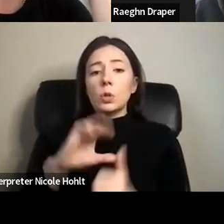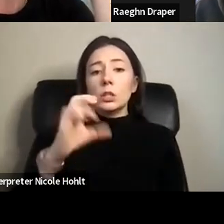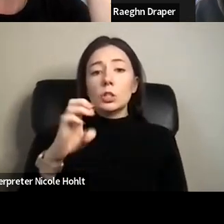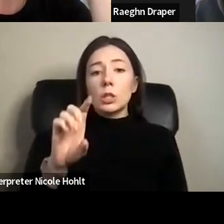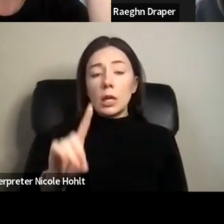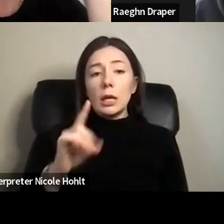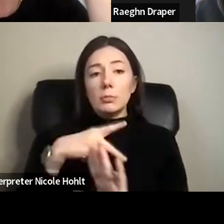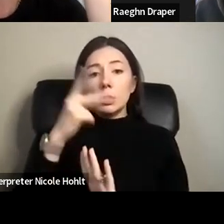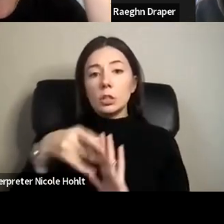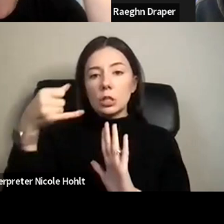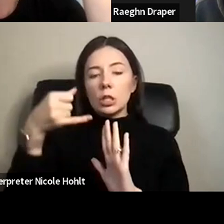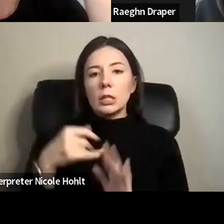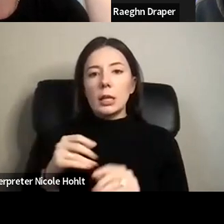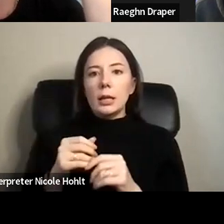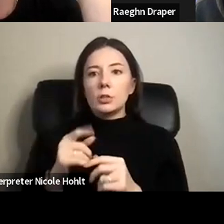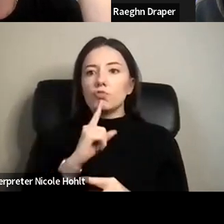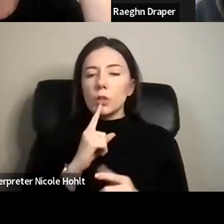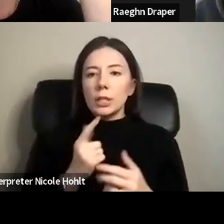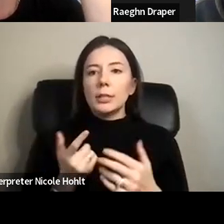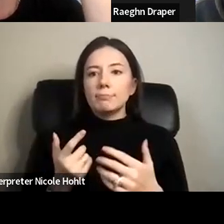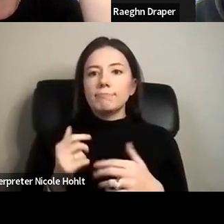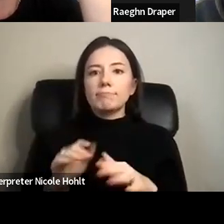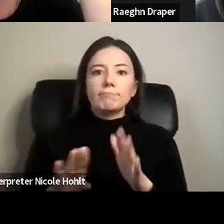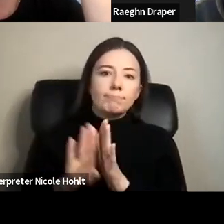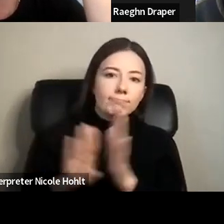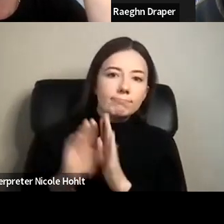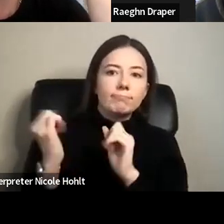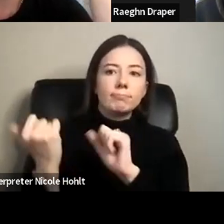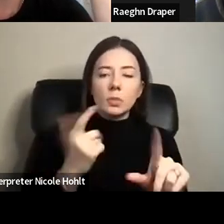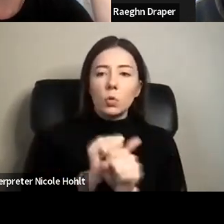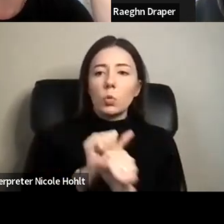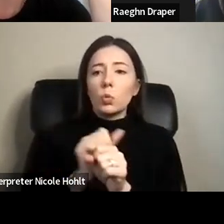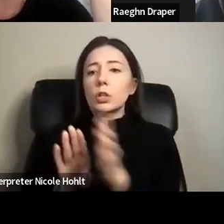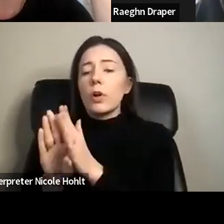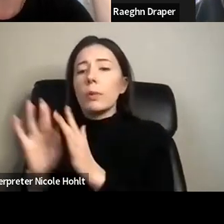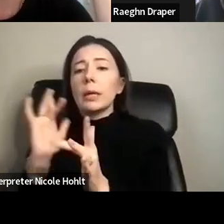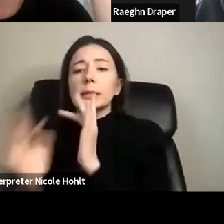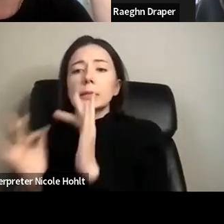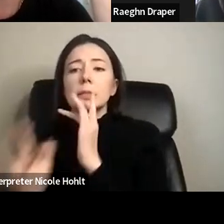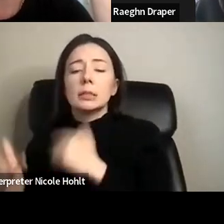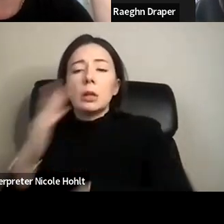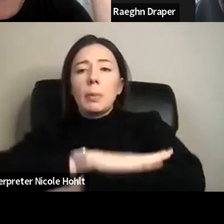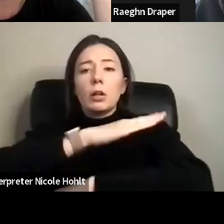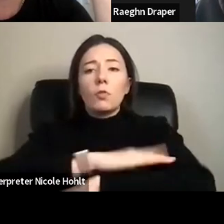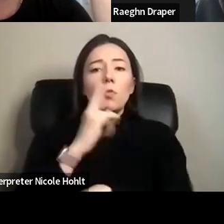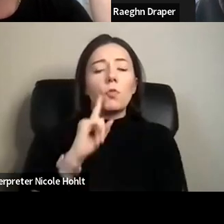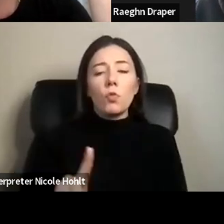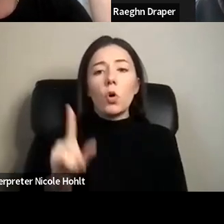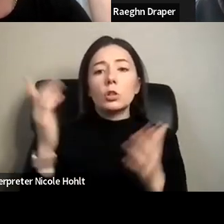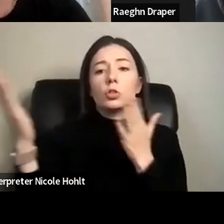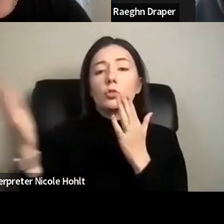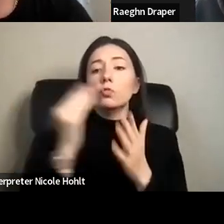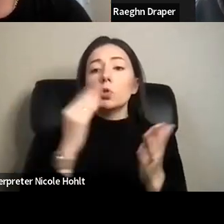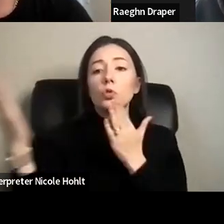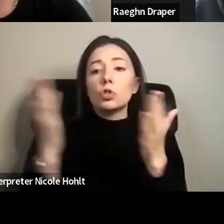building off of all that work, we're developing a digital platform for hospitality workers in Chicago. So